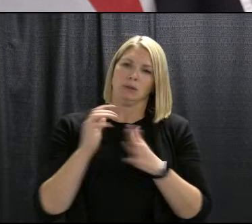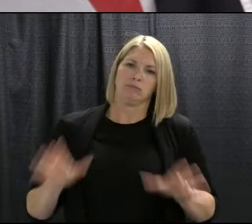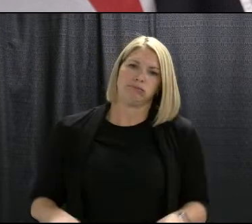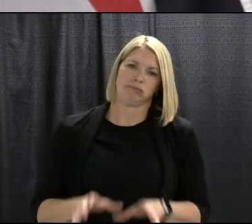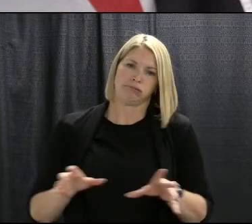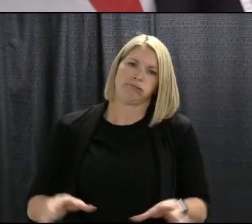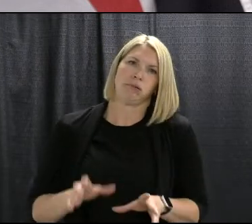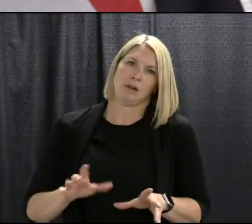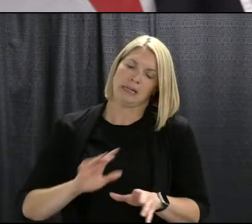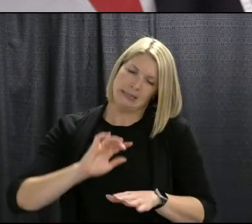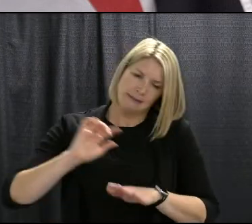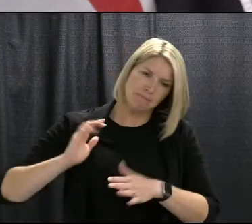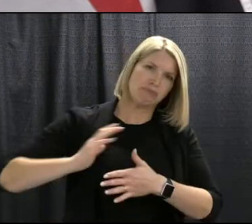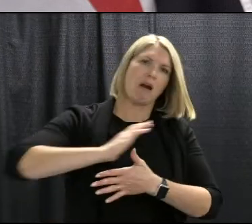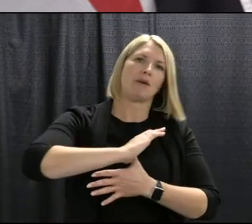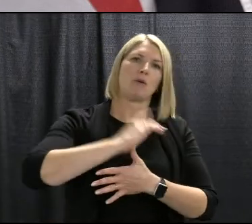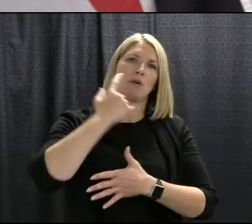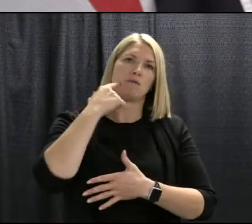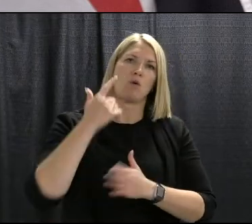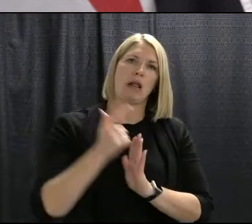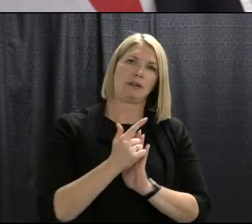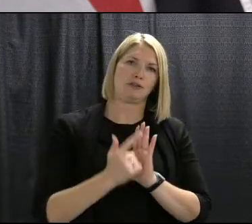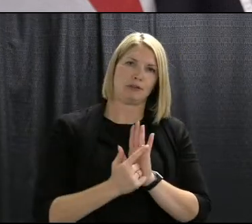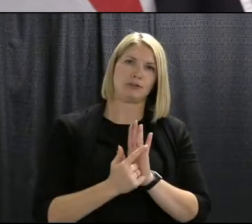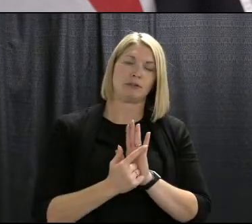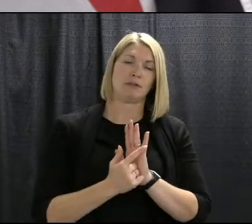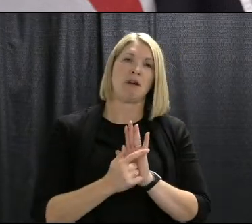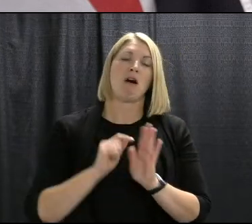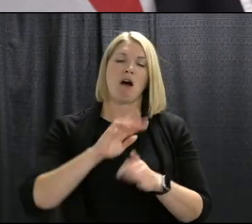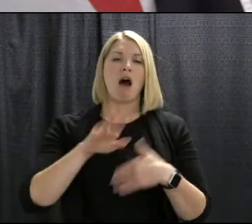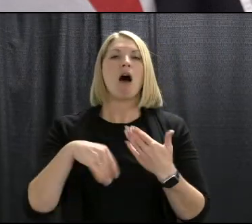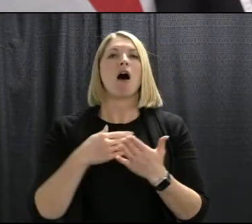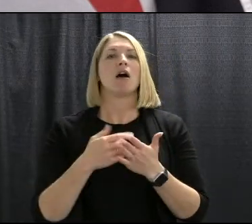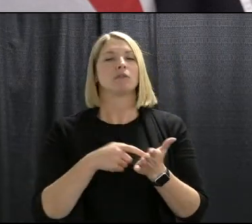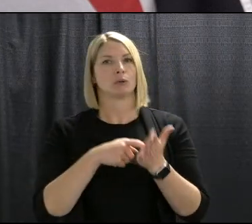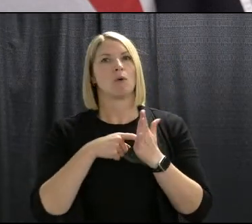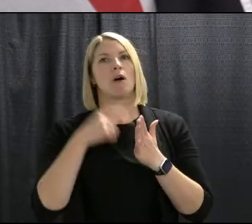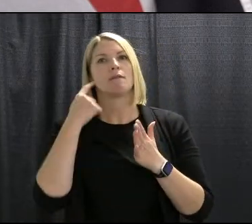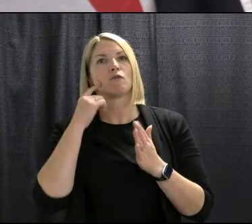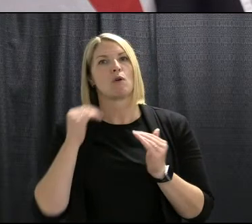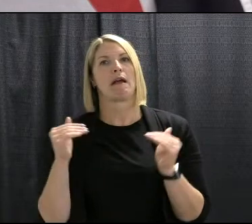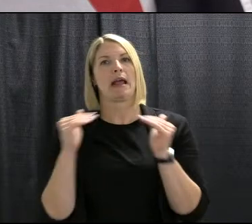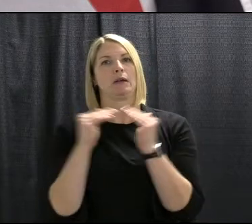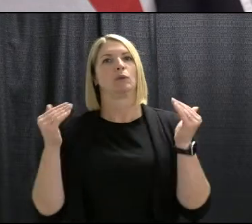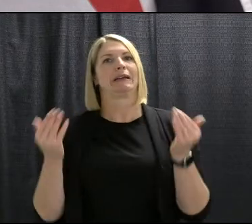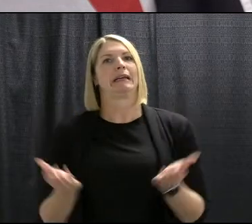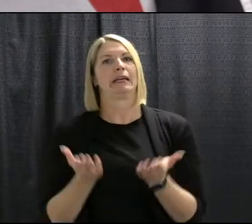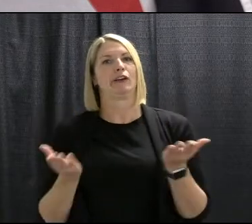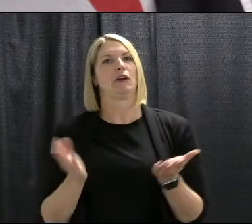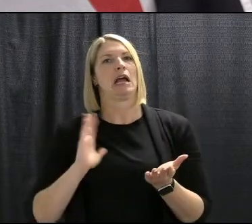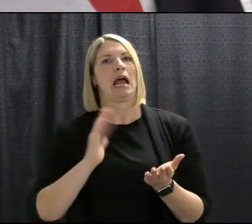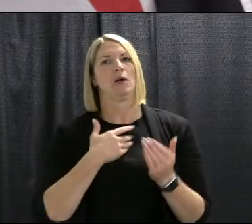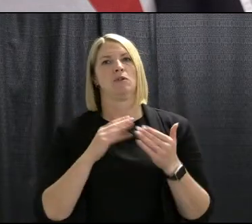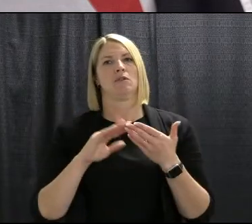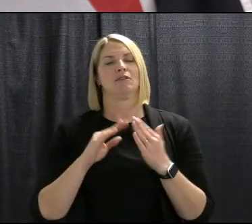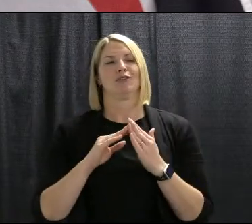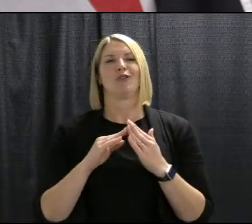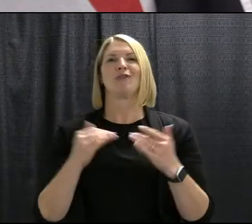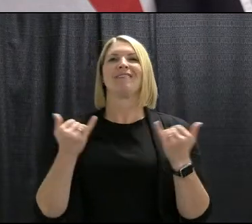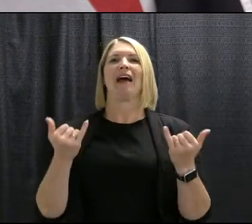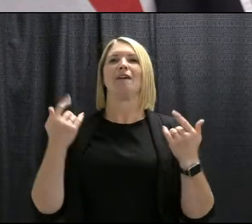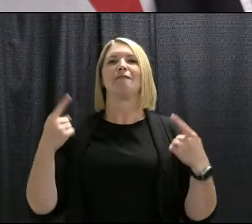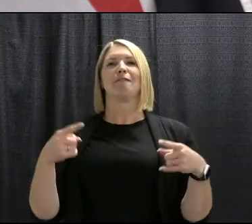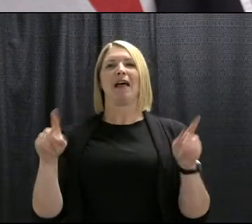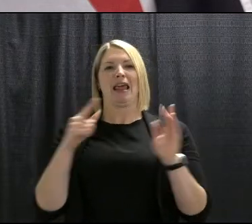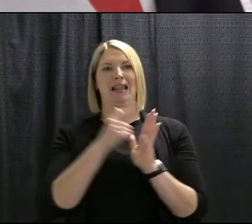legislation. All of us are responsible for ensuring equity in our society, and this legislation is another